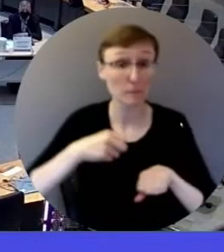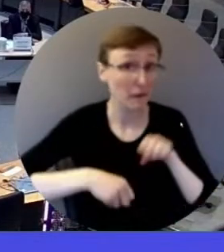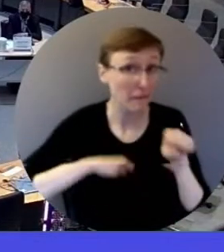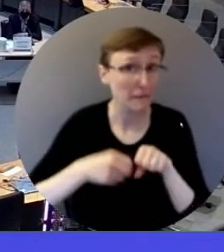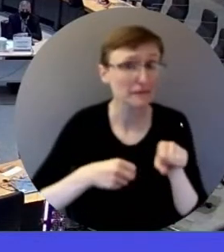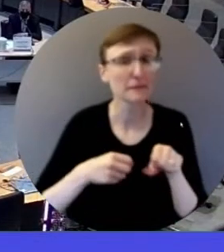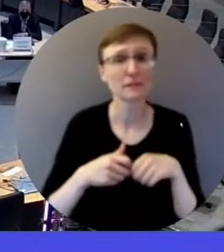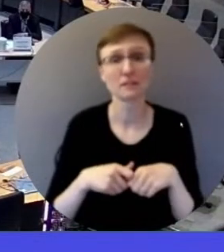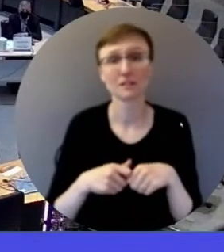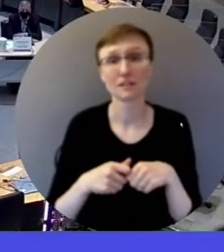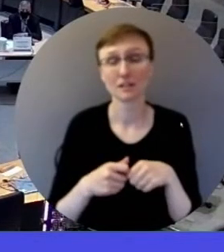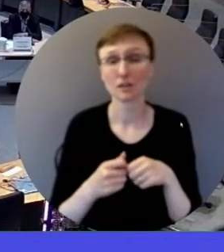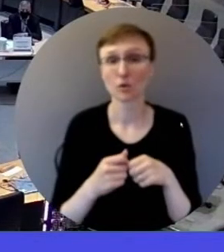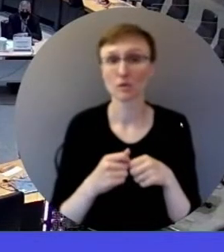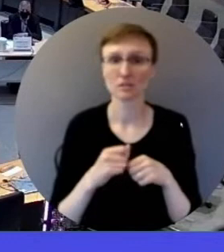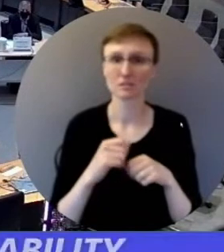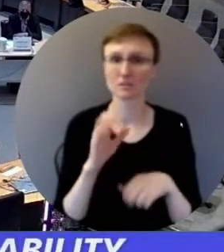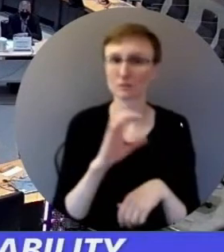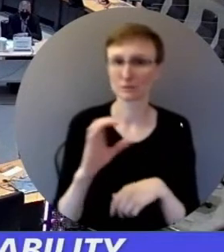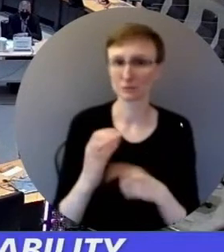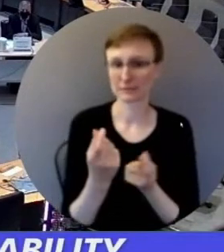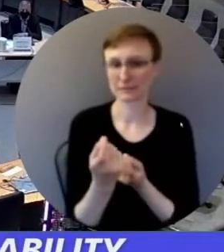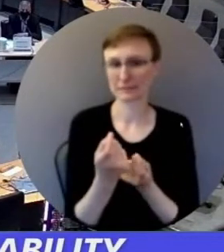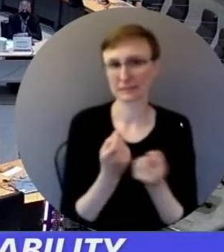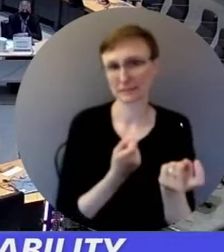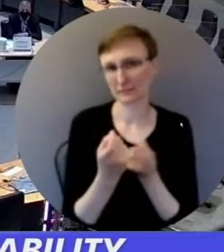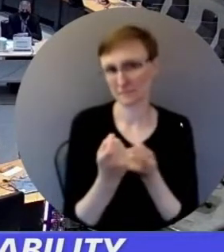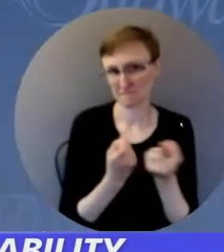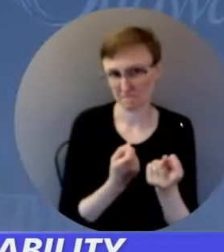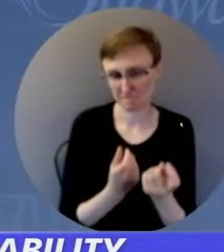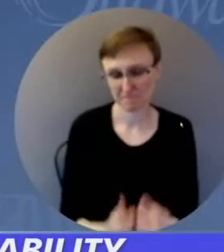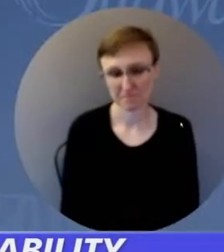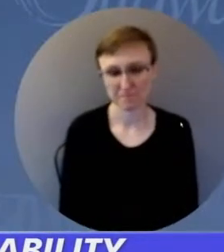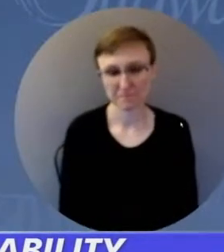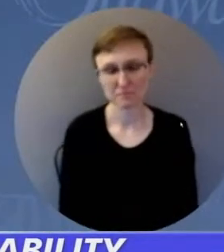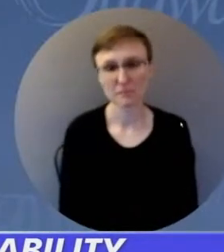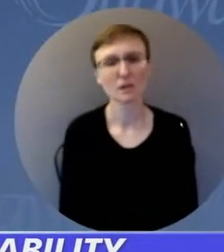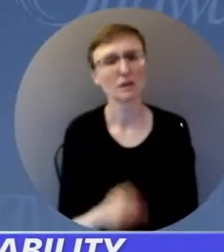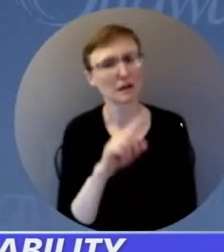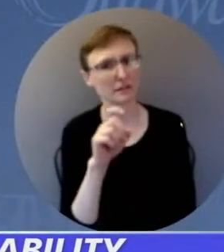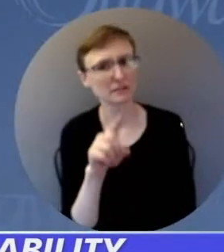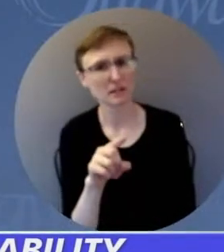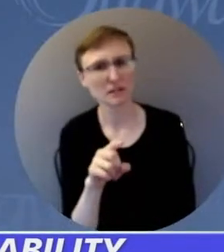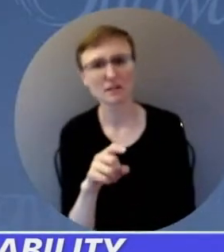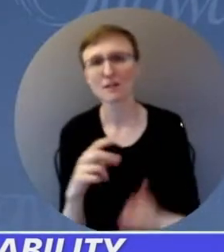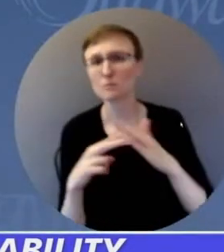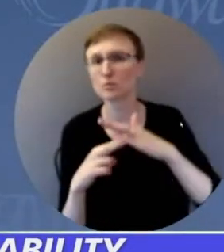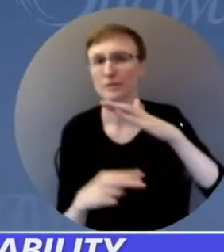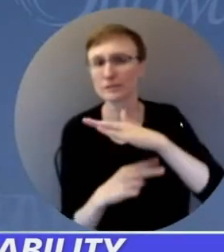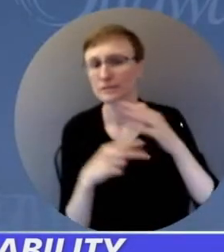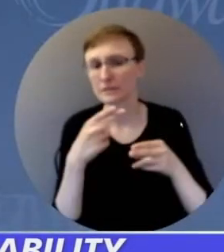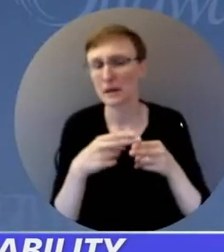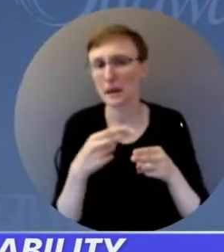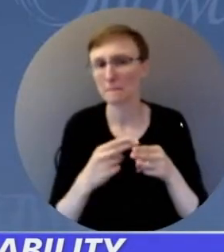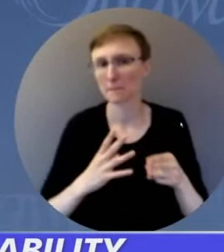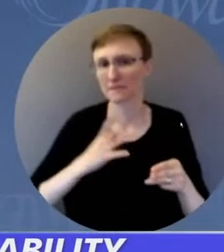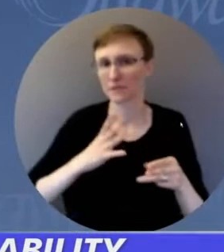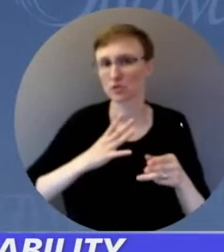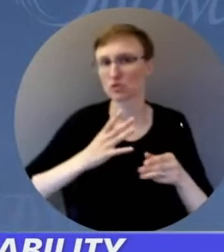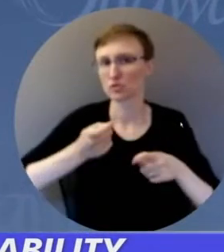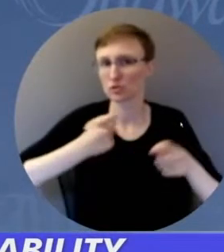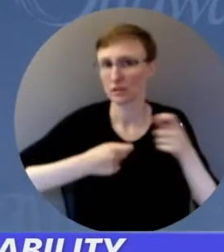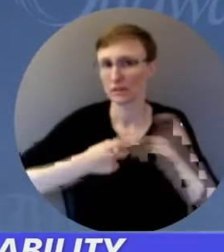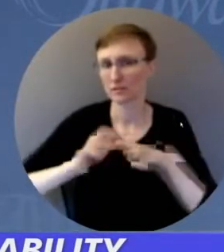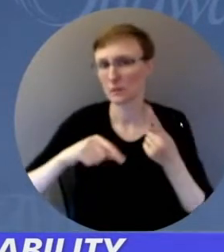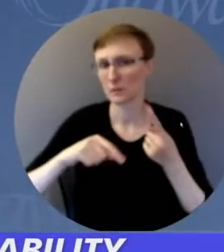So officially, when will you change the bridge's name? What date are you expecting to start renovations and